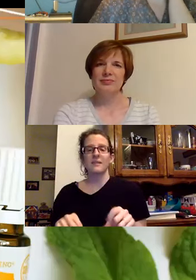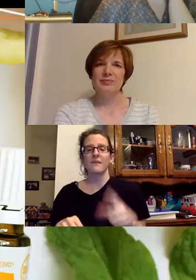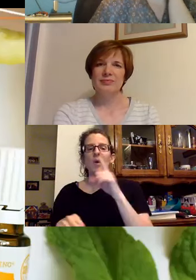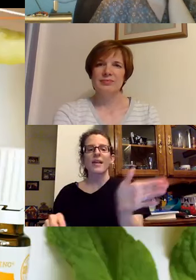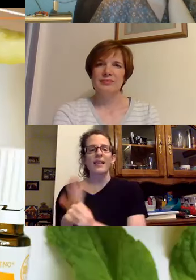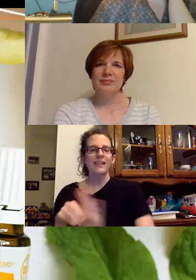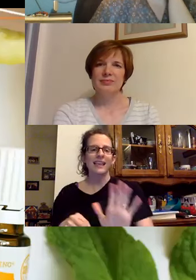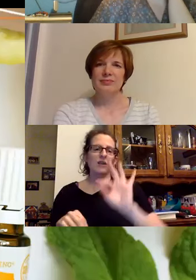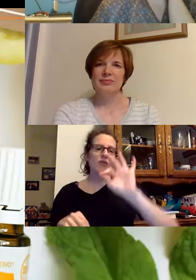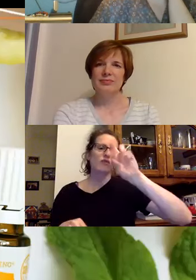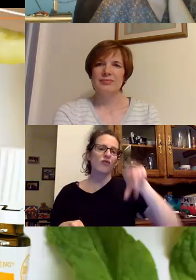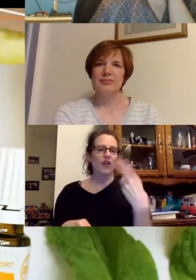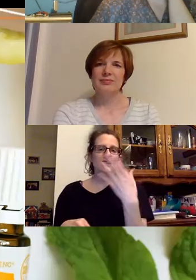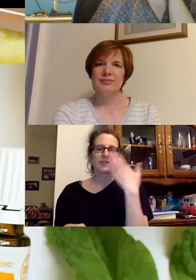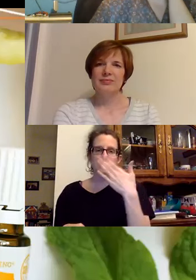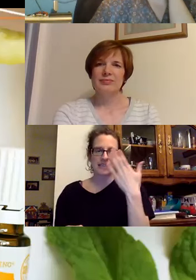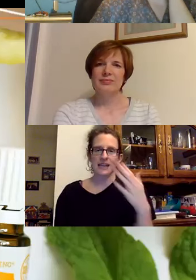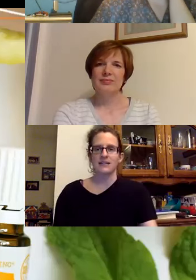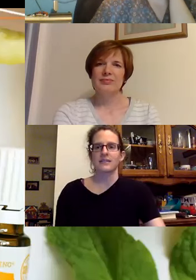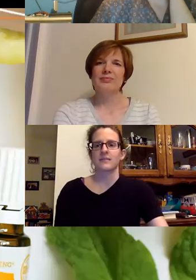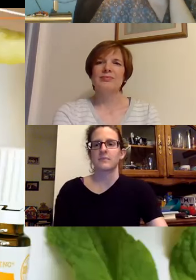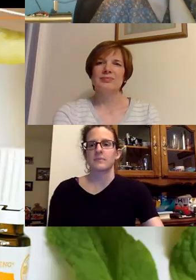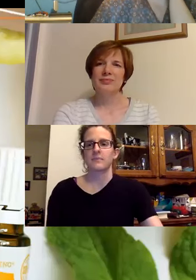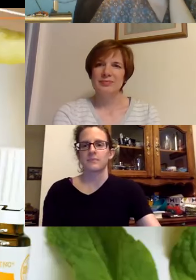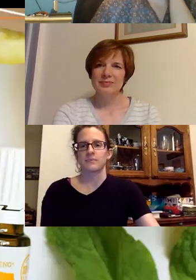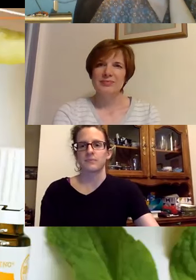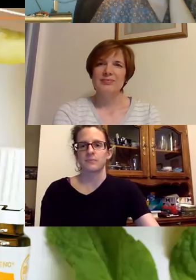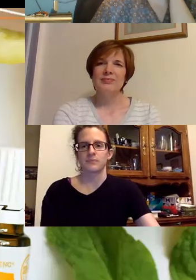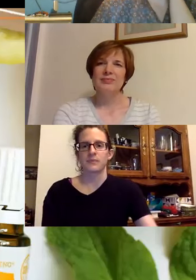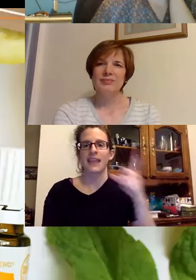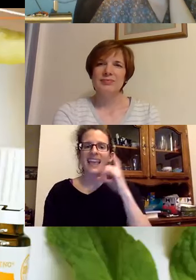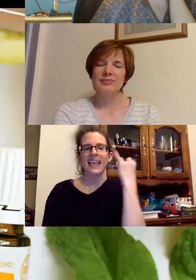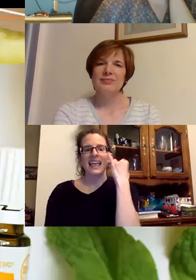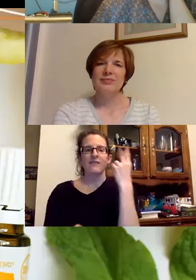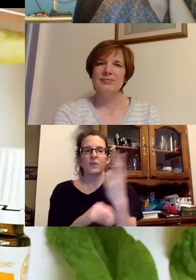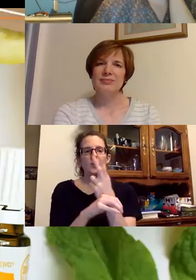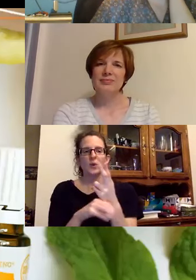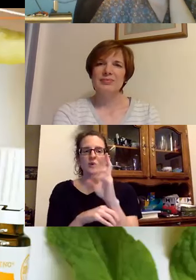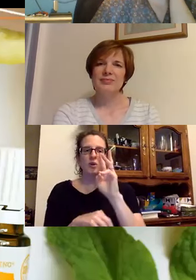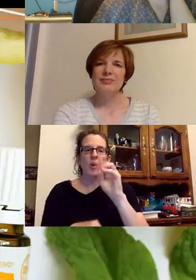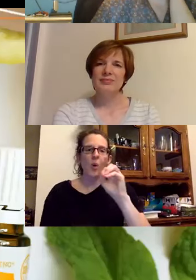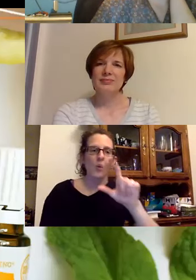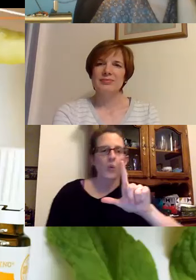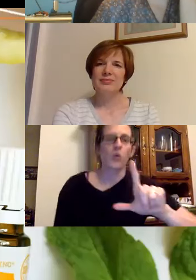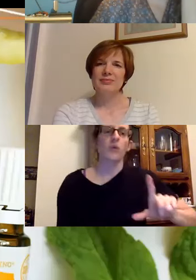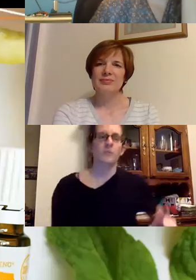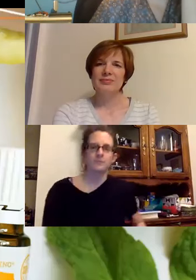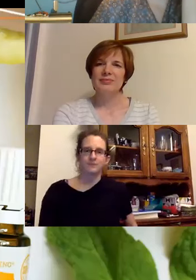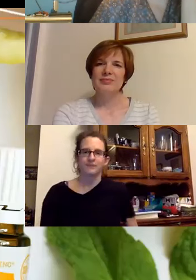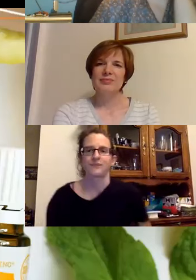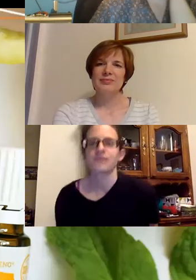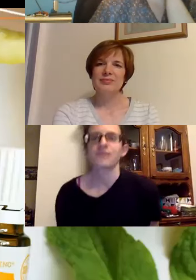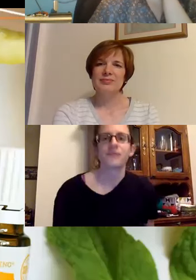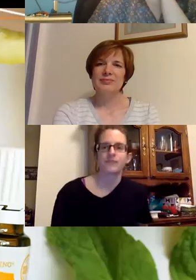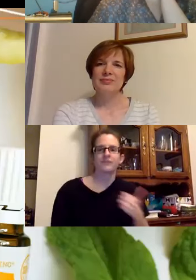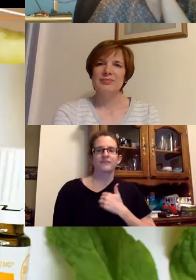fresh scent. It's great to add on dryer balls if you use wool dryer balls. It's just so happy. It's just a great